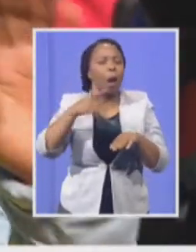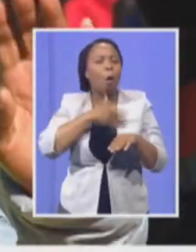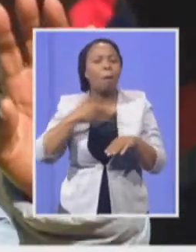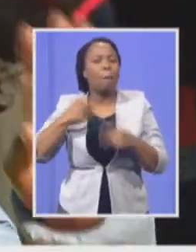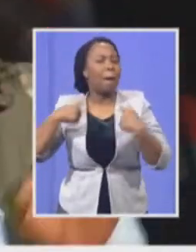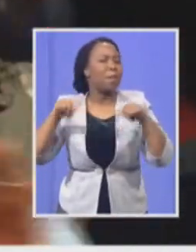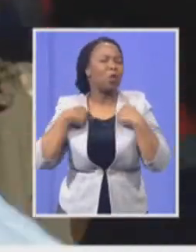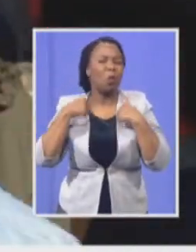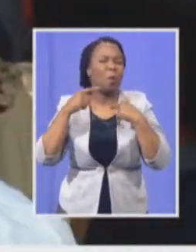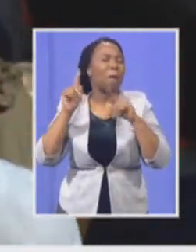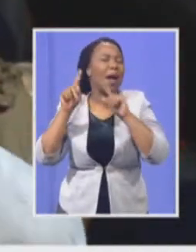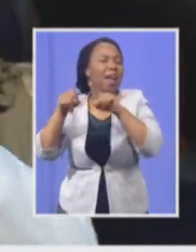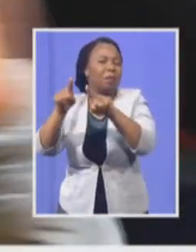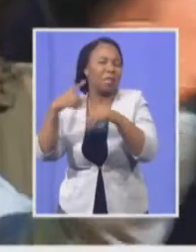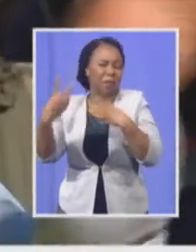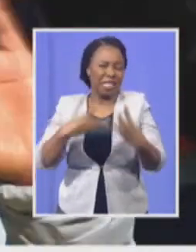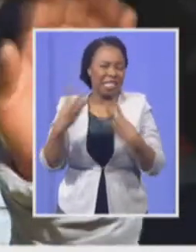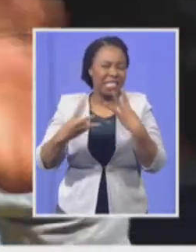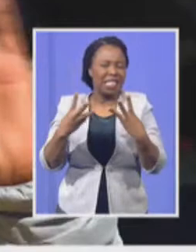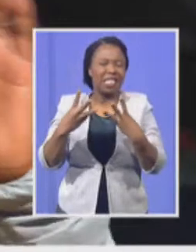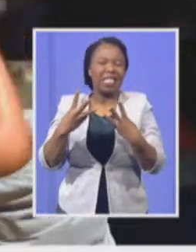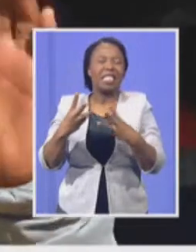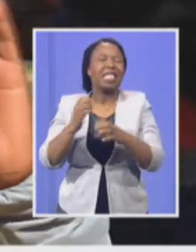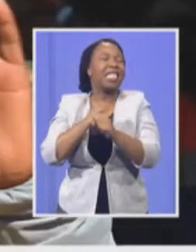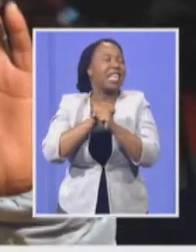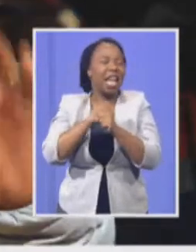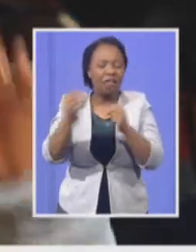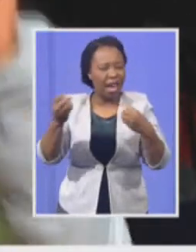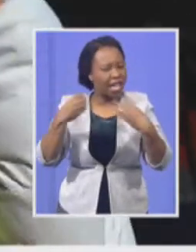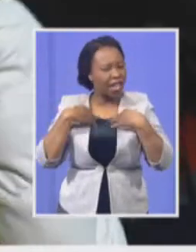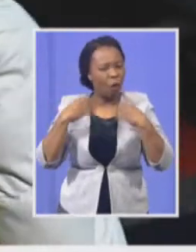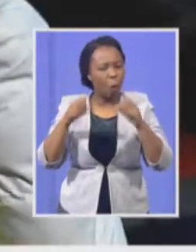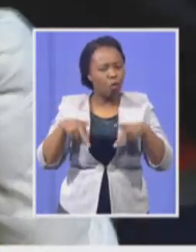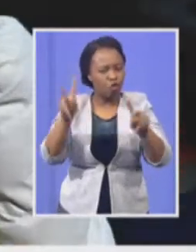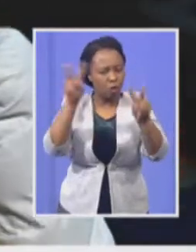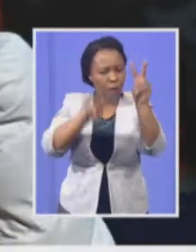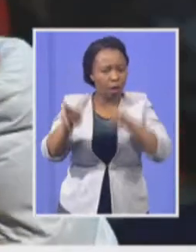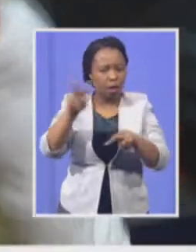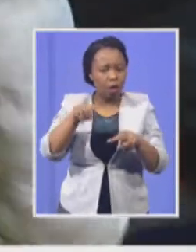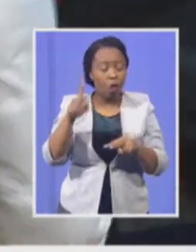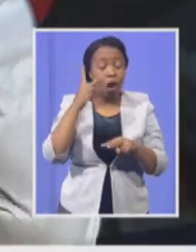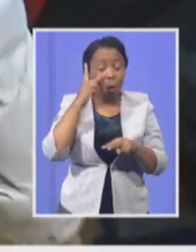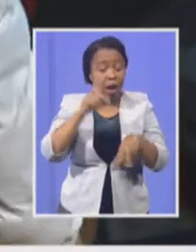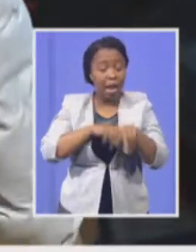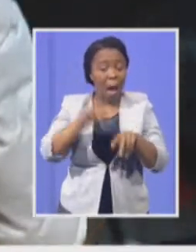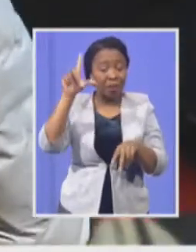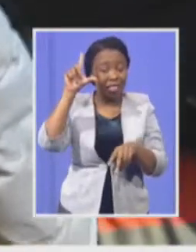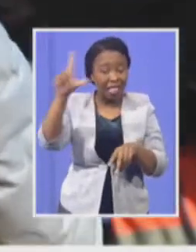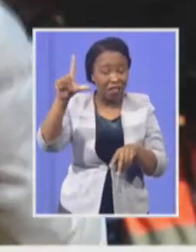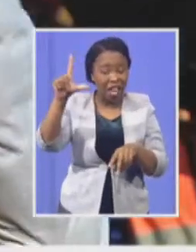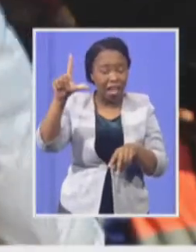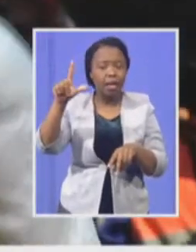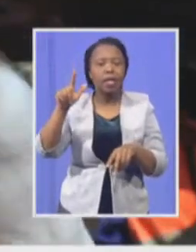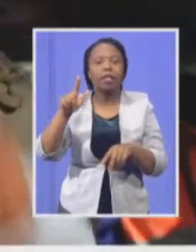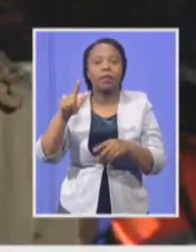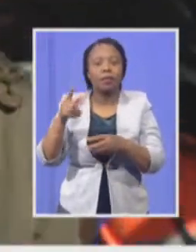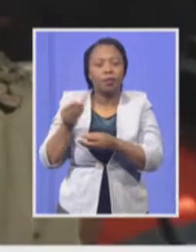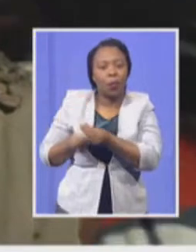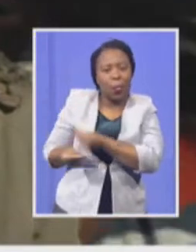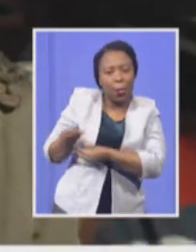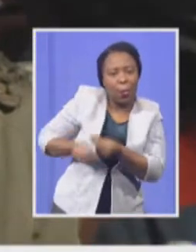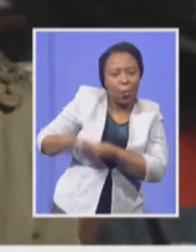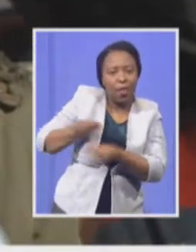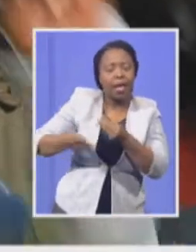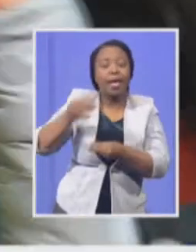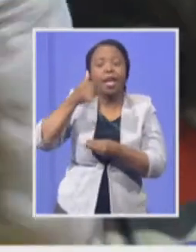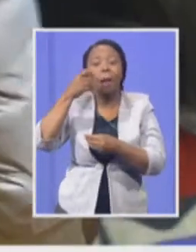bebaye emsebenzini abasinike amachance okusipatrola nabo uzobabona ngabo 7 bayothatha itshotsho la kuthengiswa